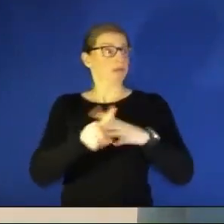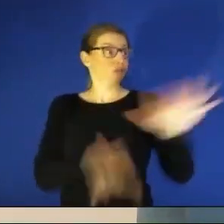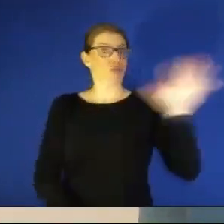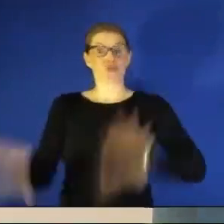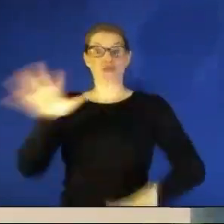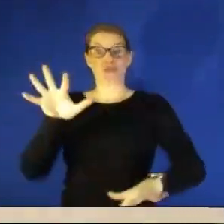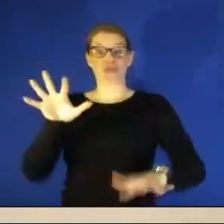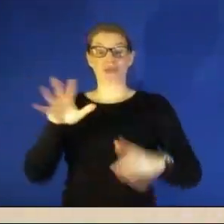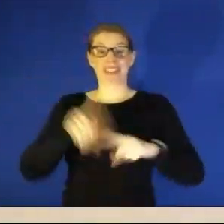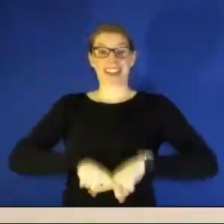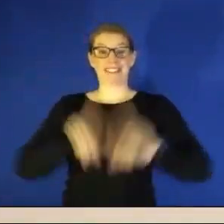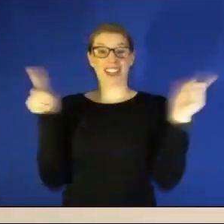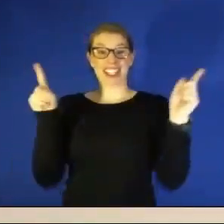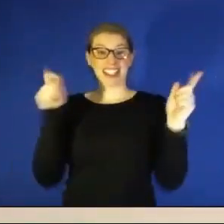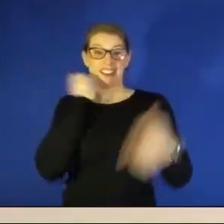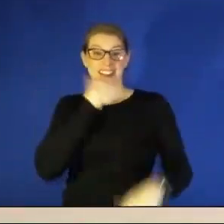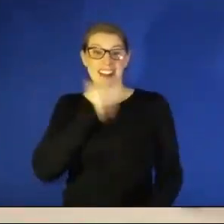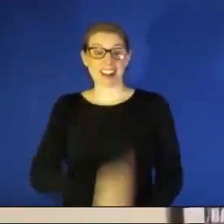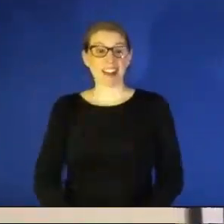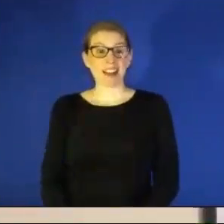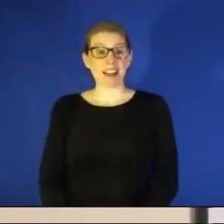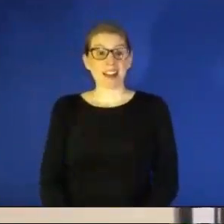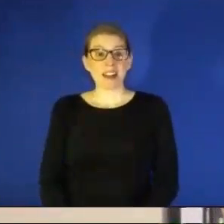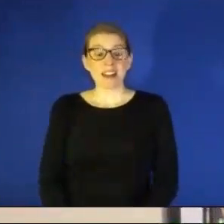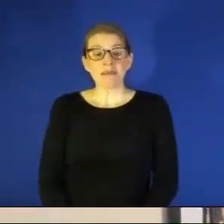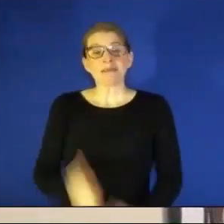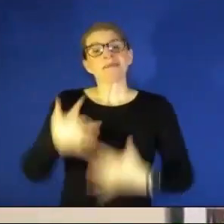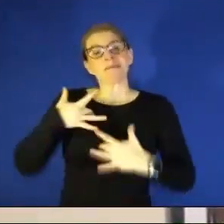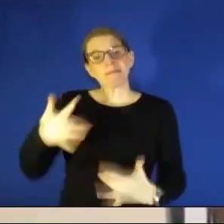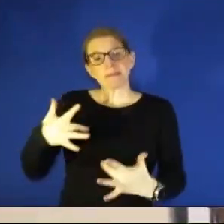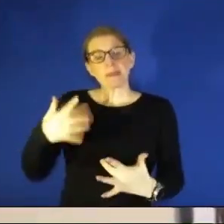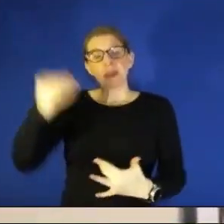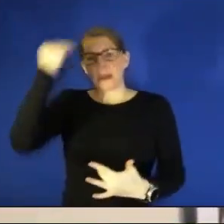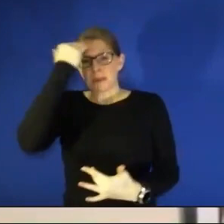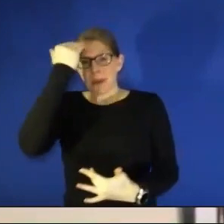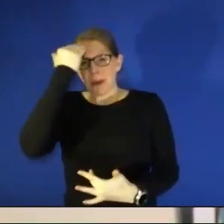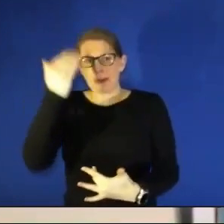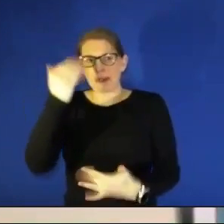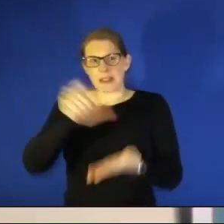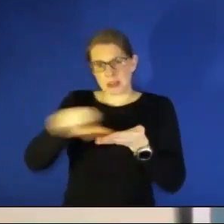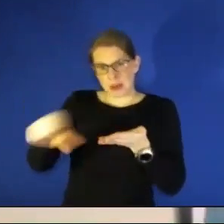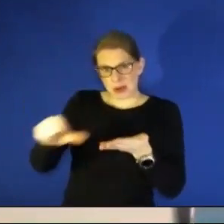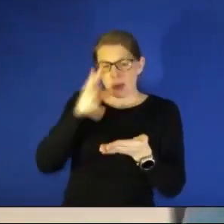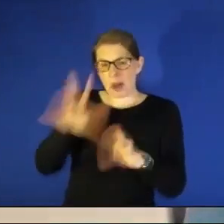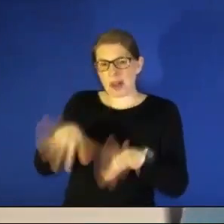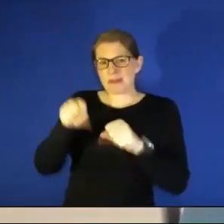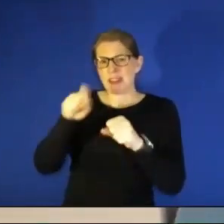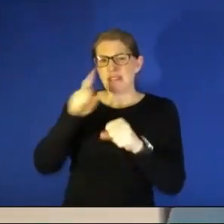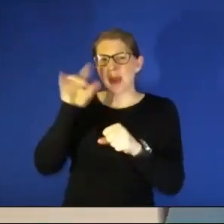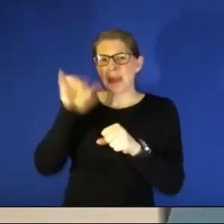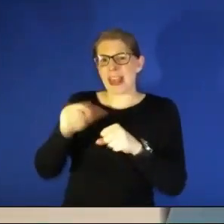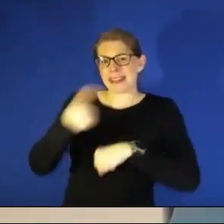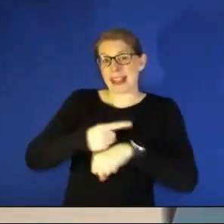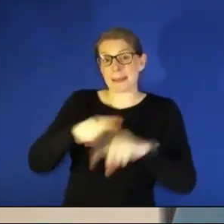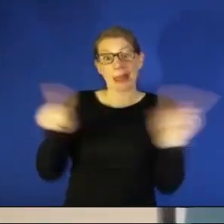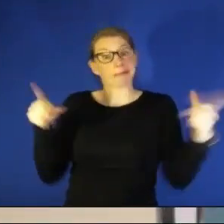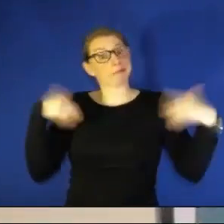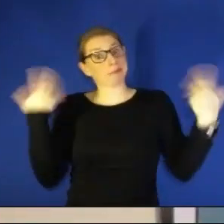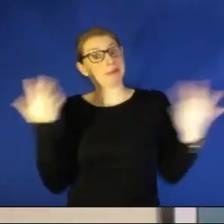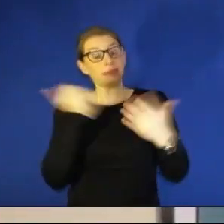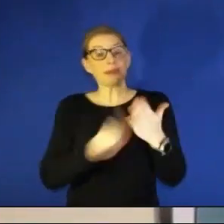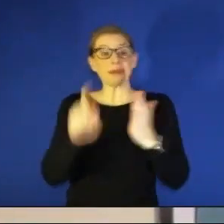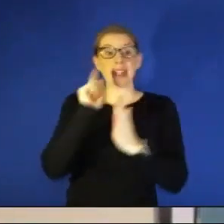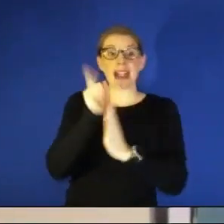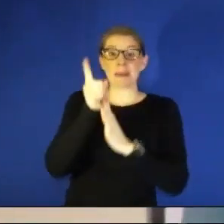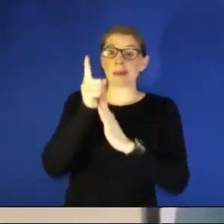be thrown your way? I would say for the most part, we know the surgeries we're going to be doing for that day. However, at any moment, that could change.